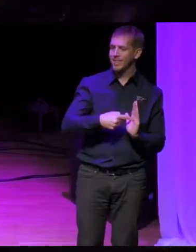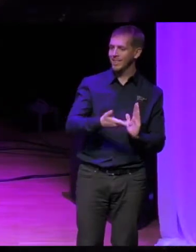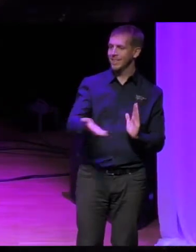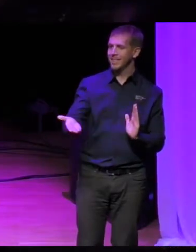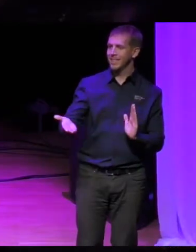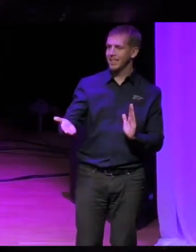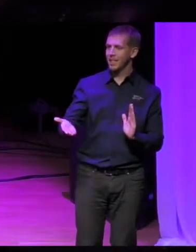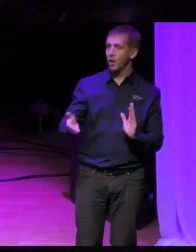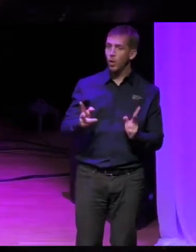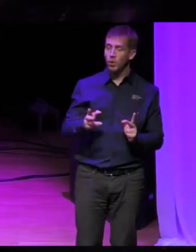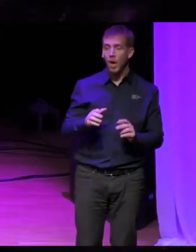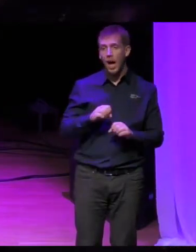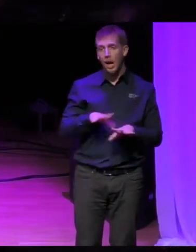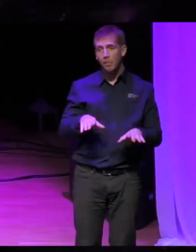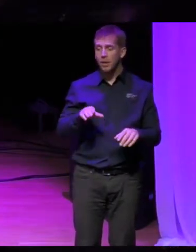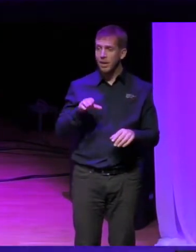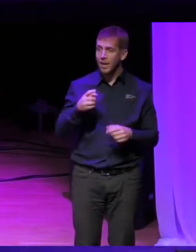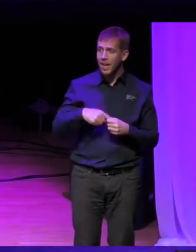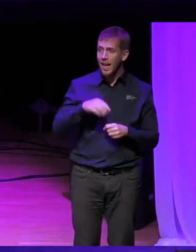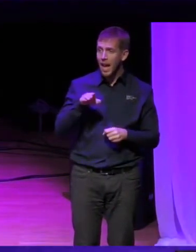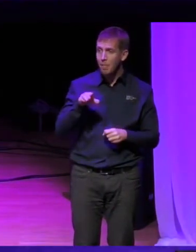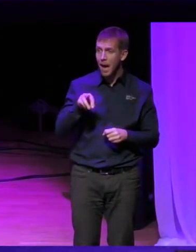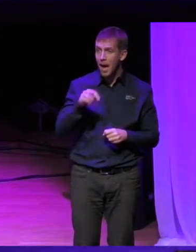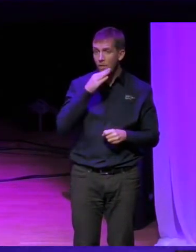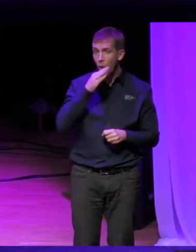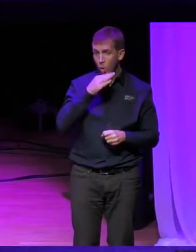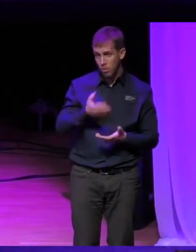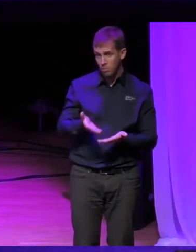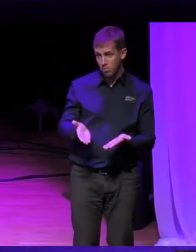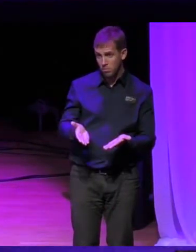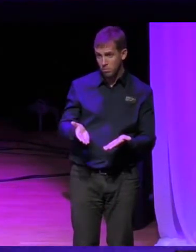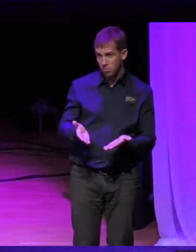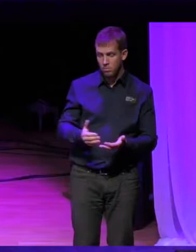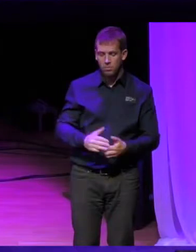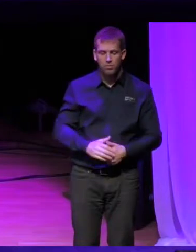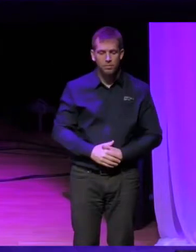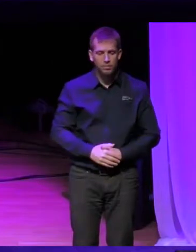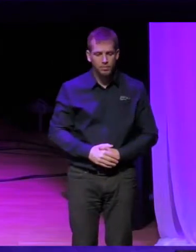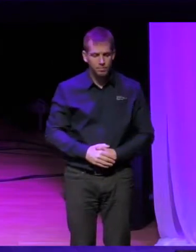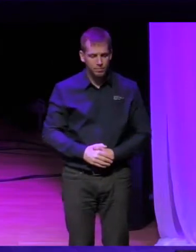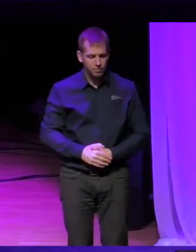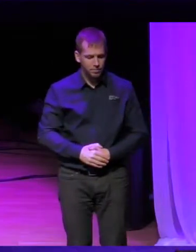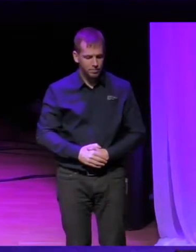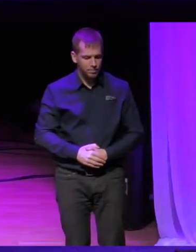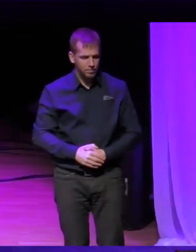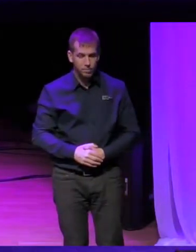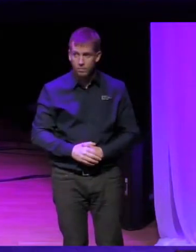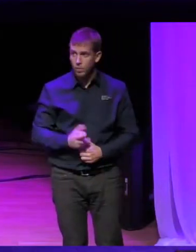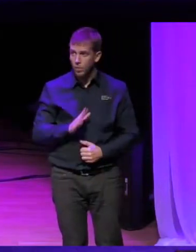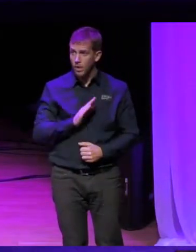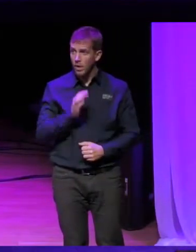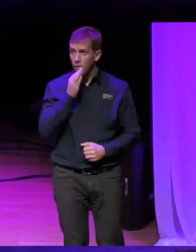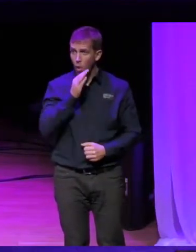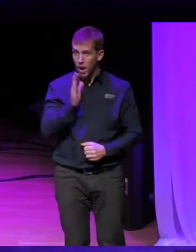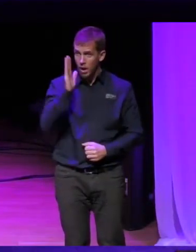writ large. There's a question over there, if anyone can help out with the mic. Is there anyone?